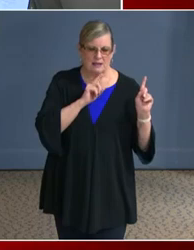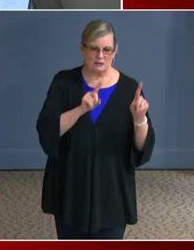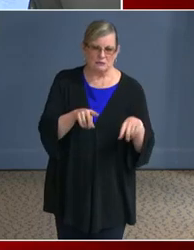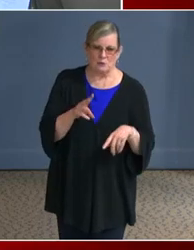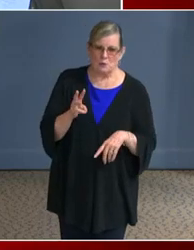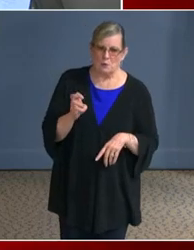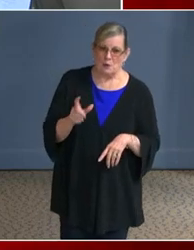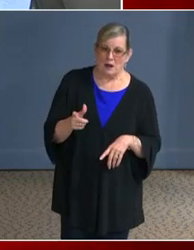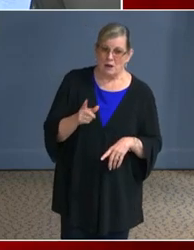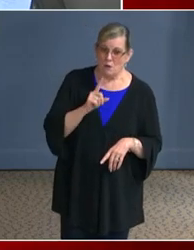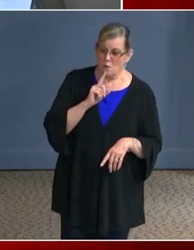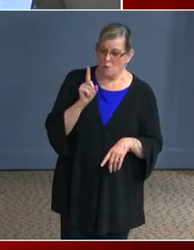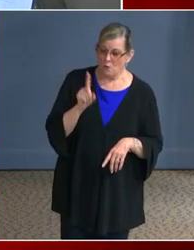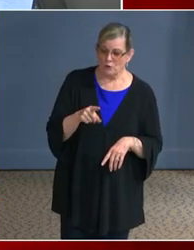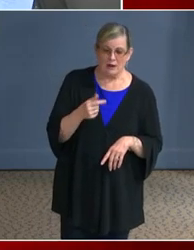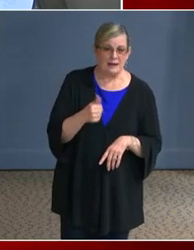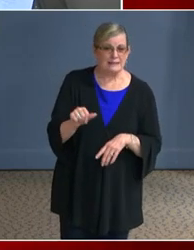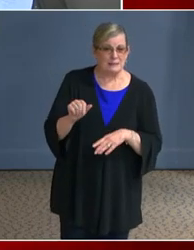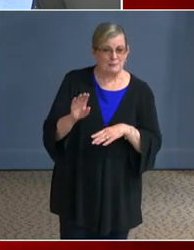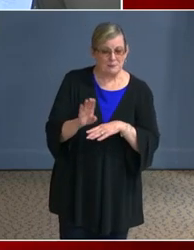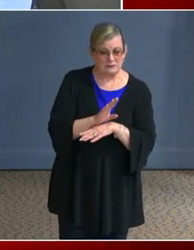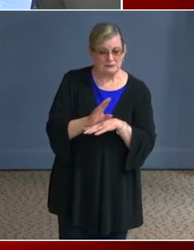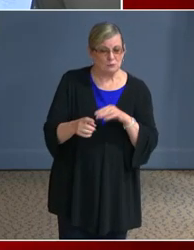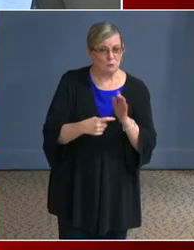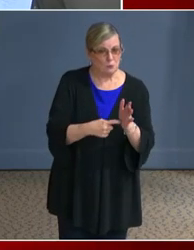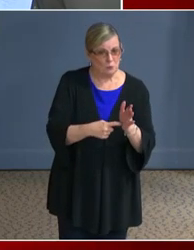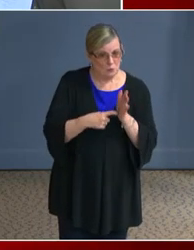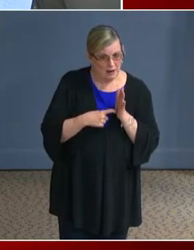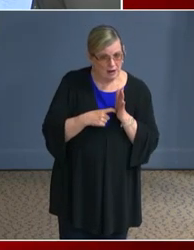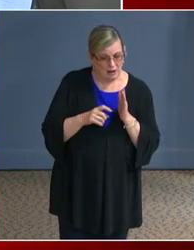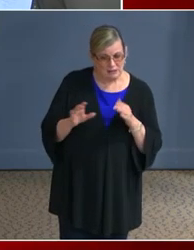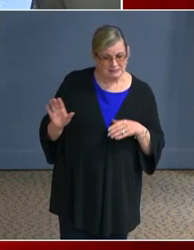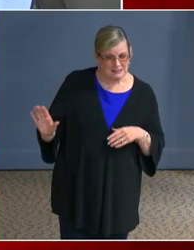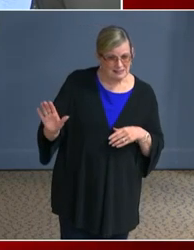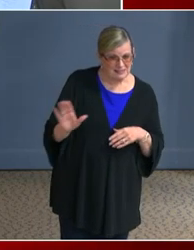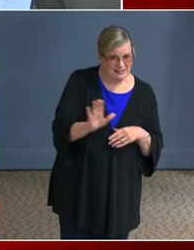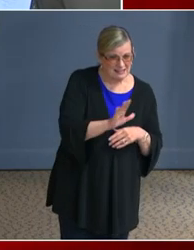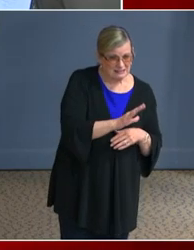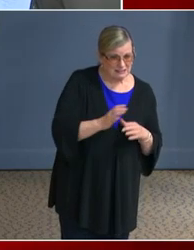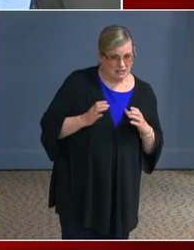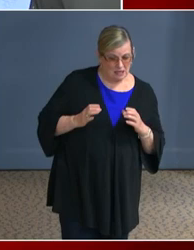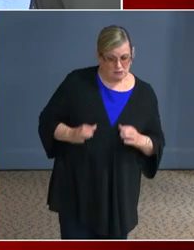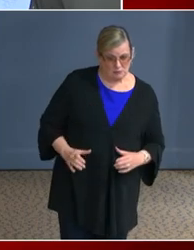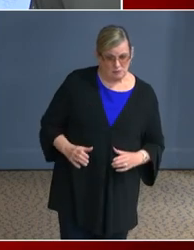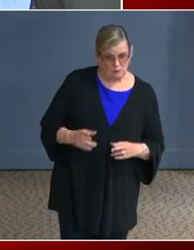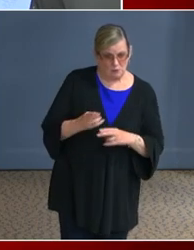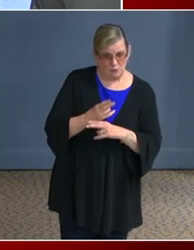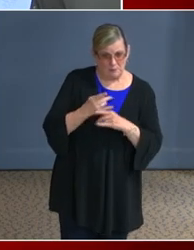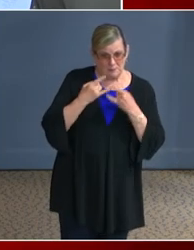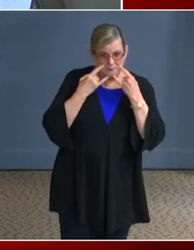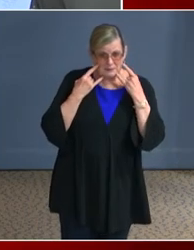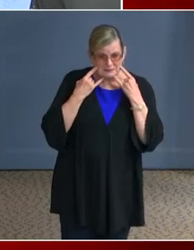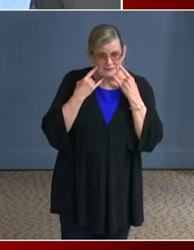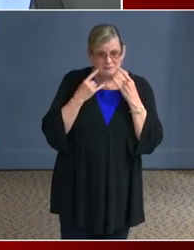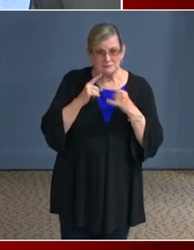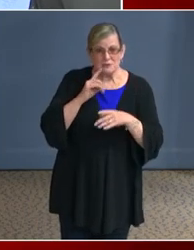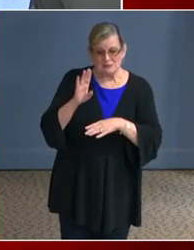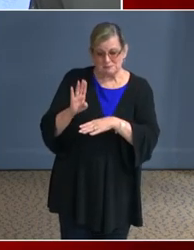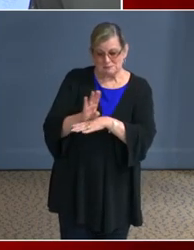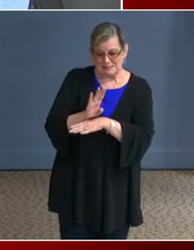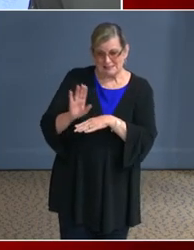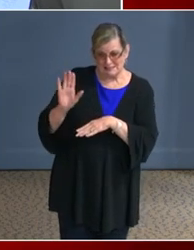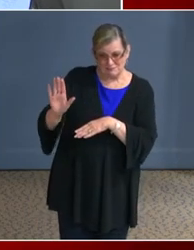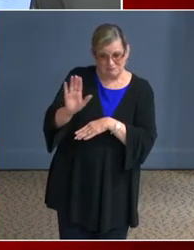ordering any business to require that their patrons or employees wear a mask. That would be a business decision.